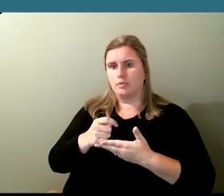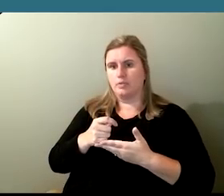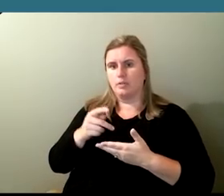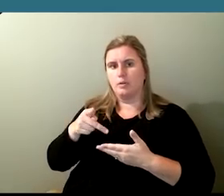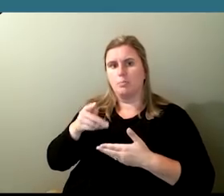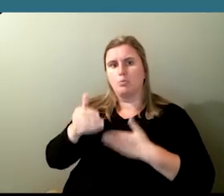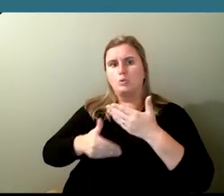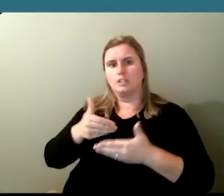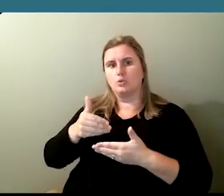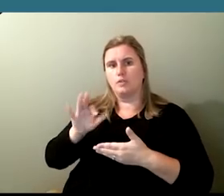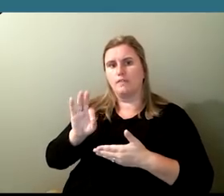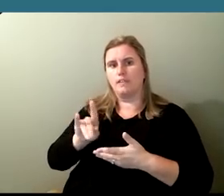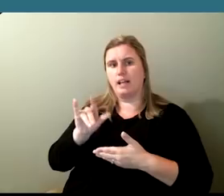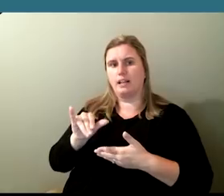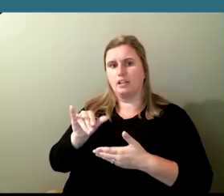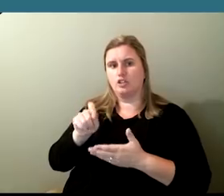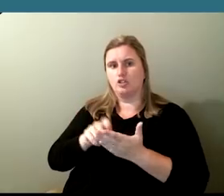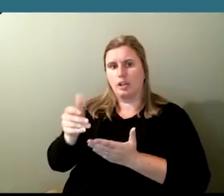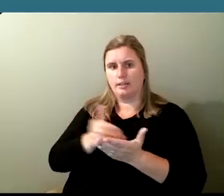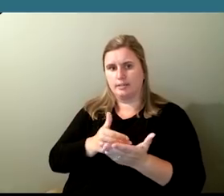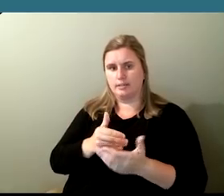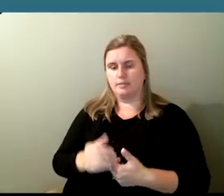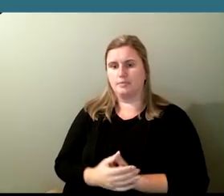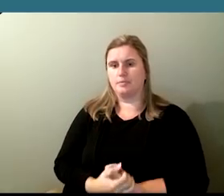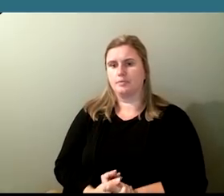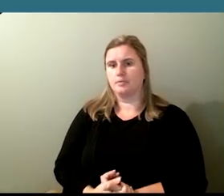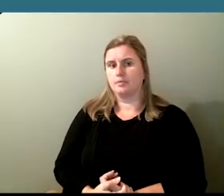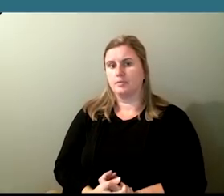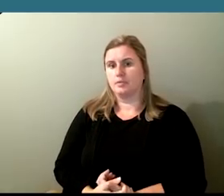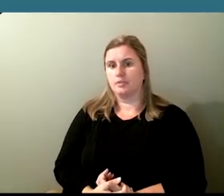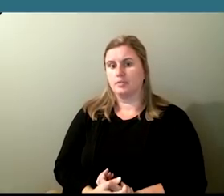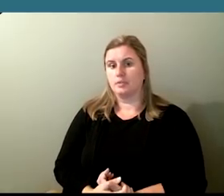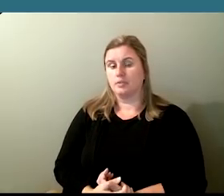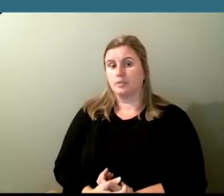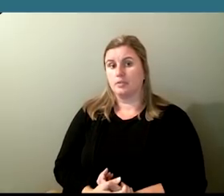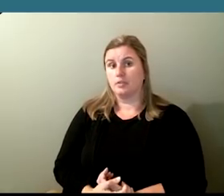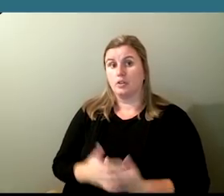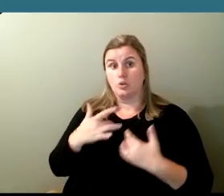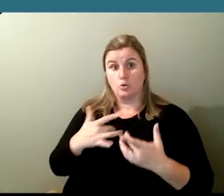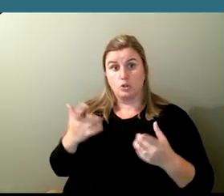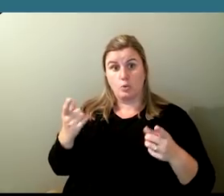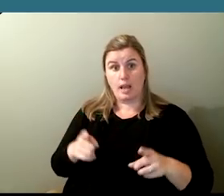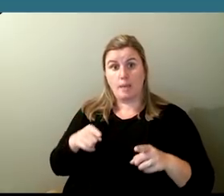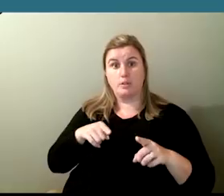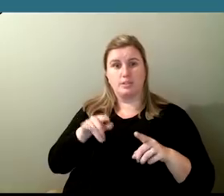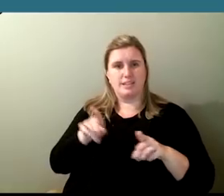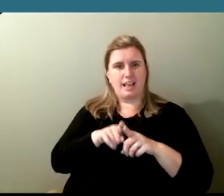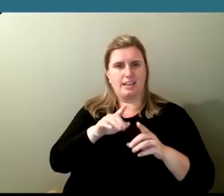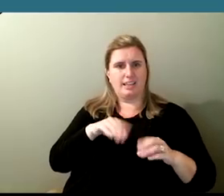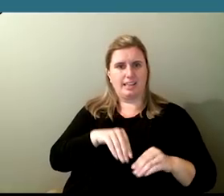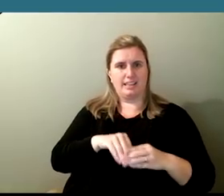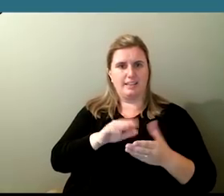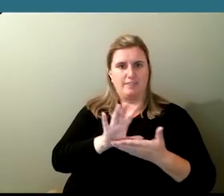checklist. Usually what happens when assessing treatment fidelity is, as you could see in the videos,